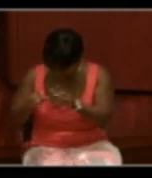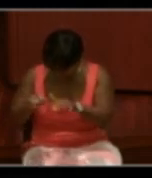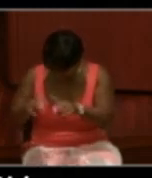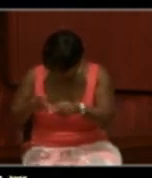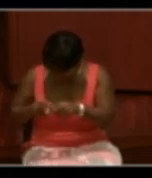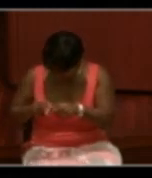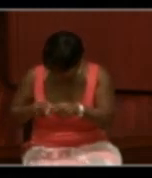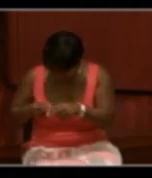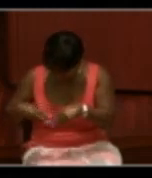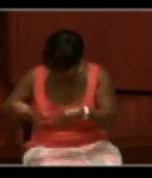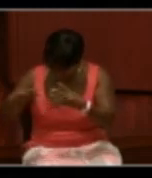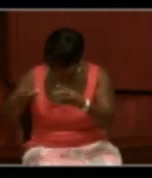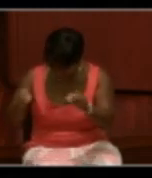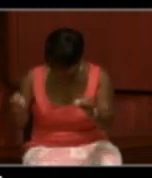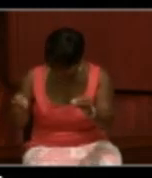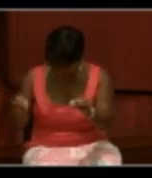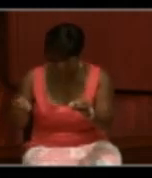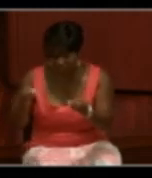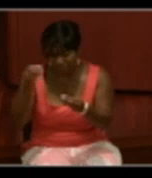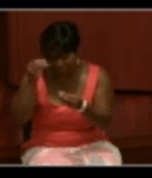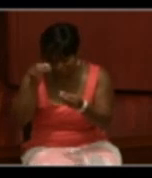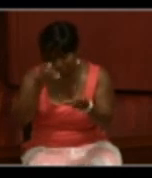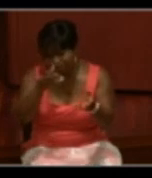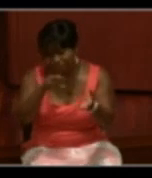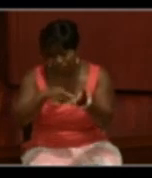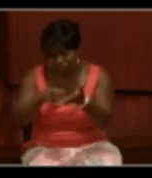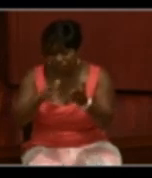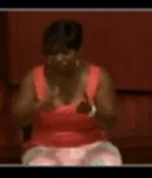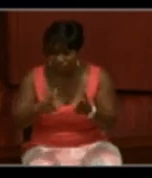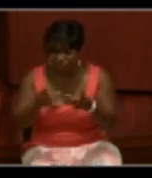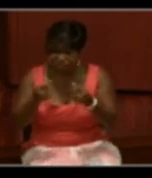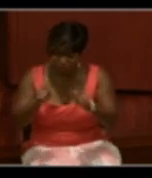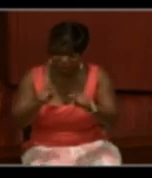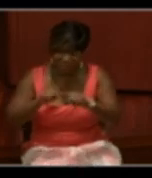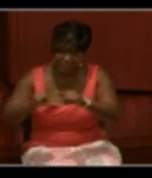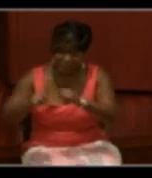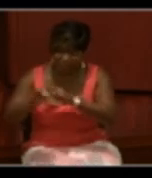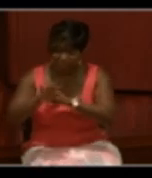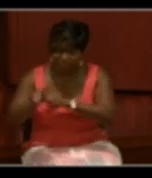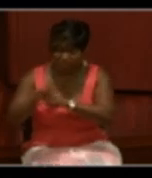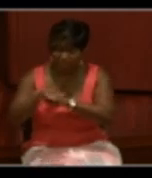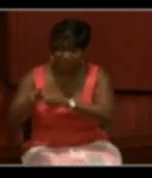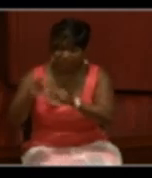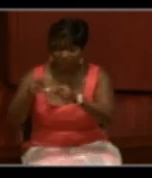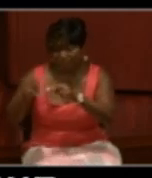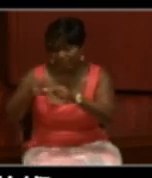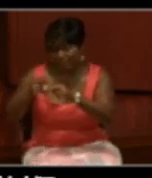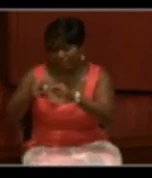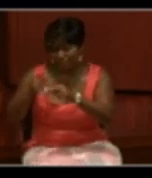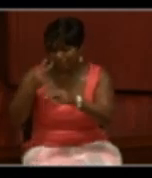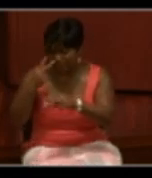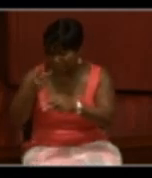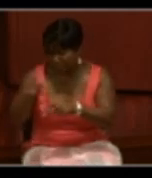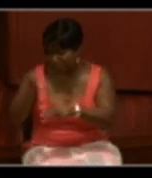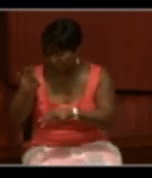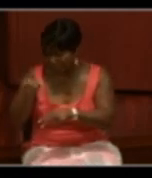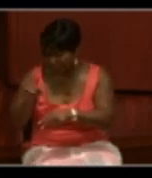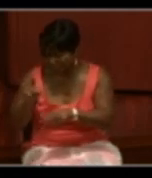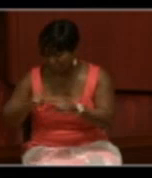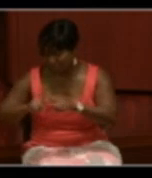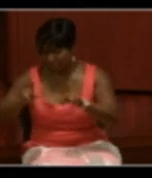nothing comes up, we advise researchers to try various versions of the name to see if you can find something,